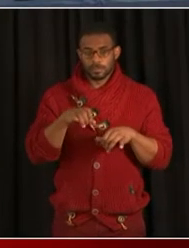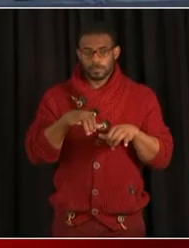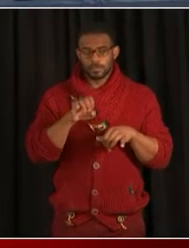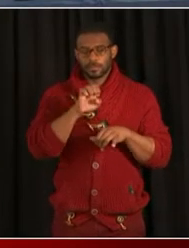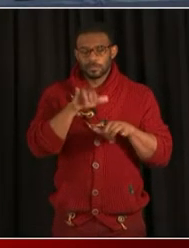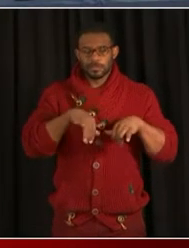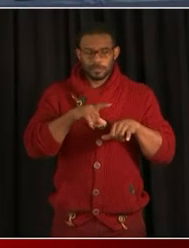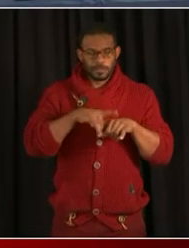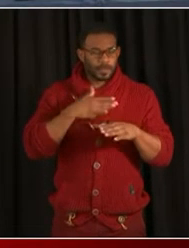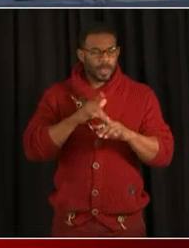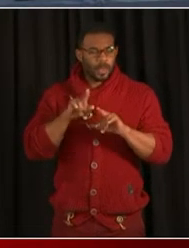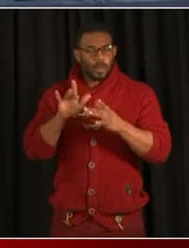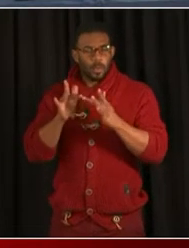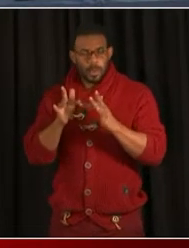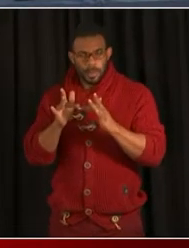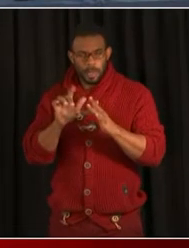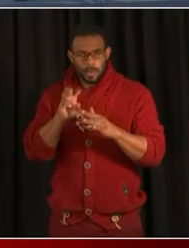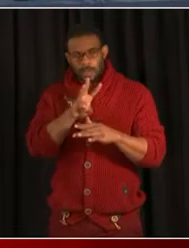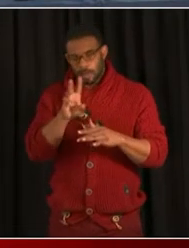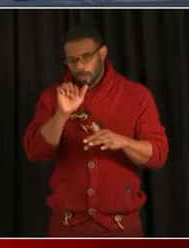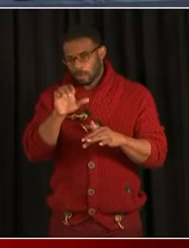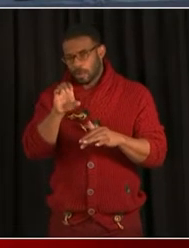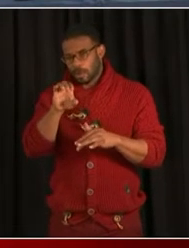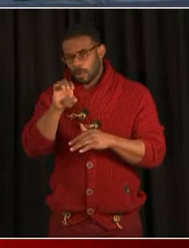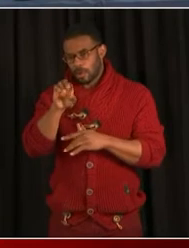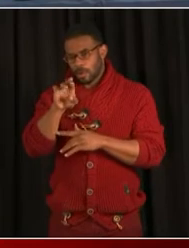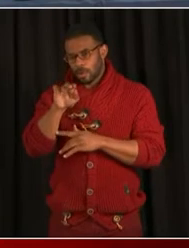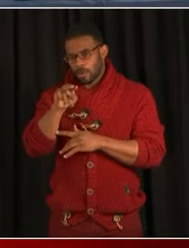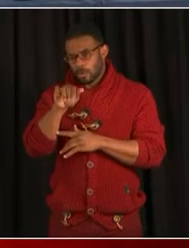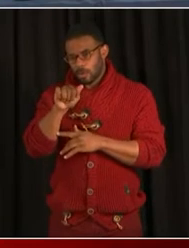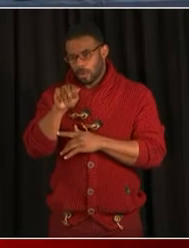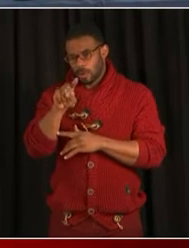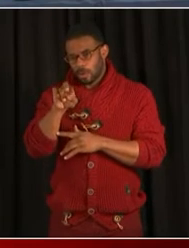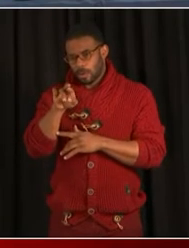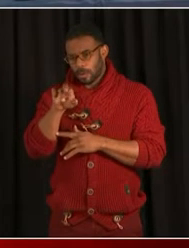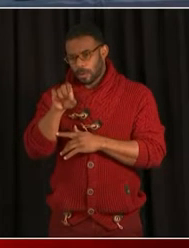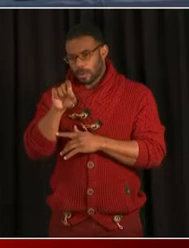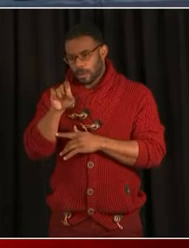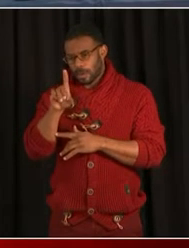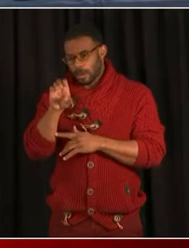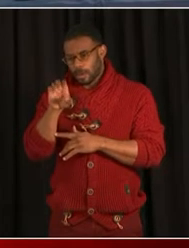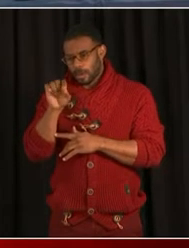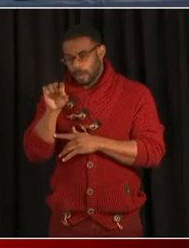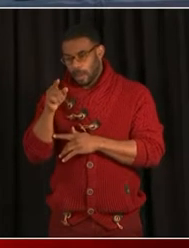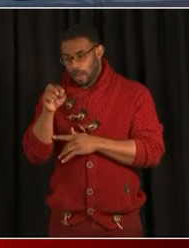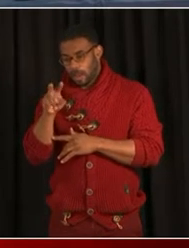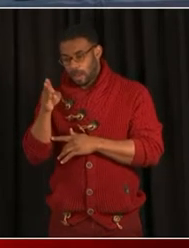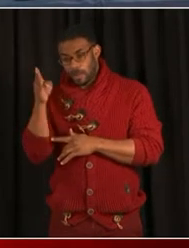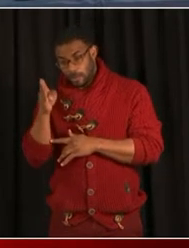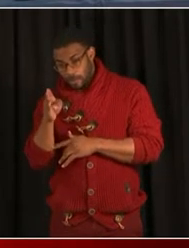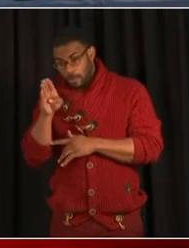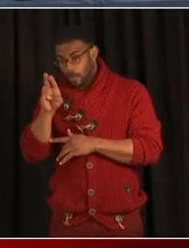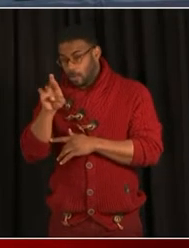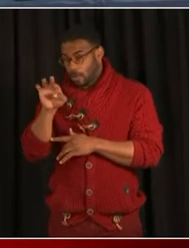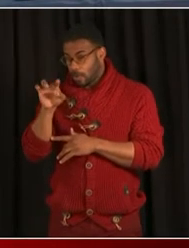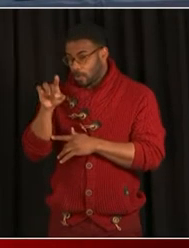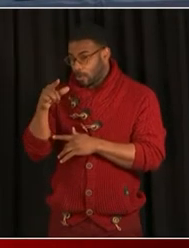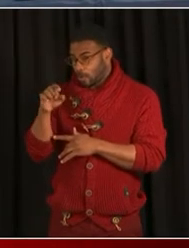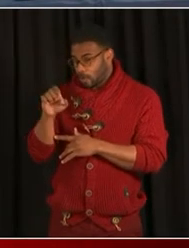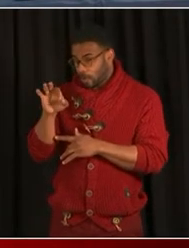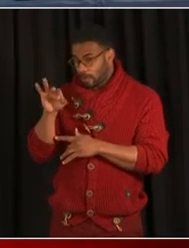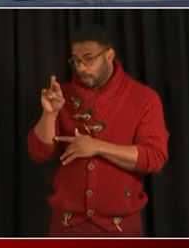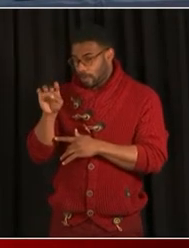Time. Please go to the website, go to the link coronavirus.dc.gov, Bridge Fund, and click to sign up for